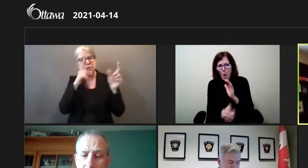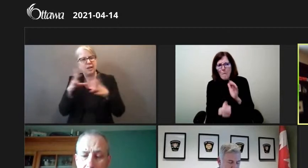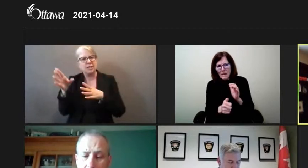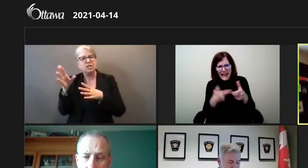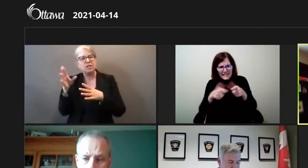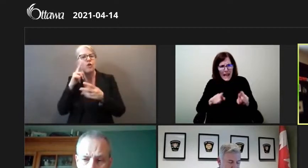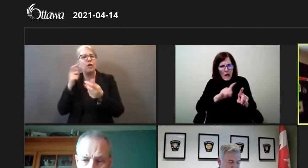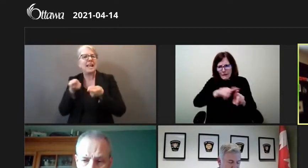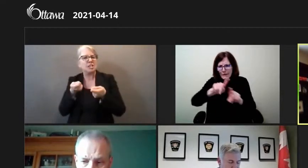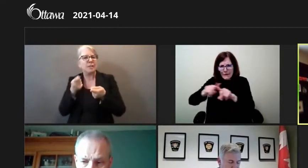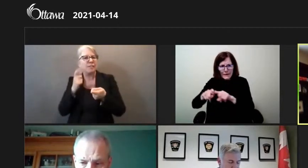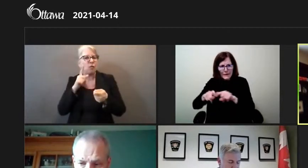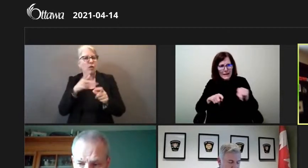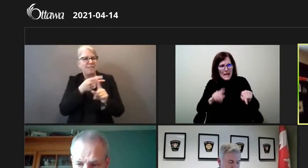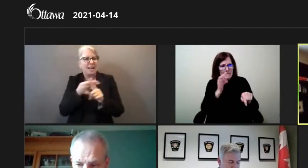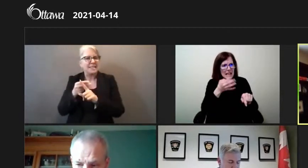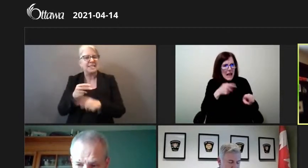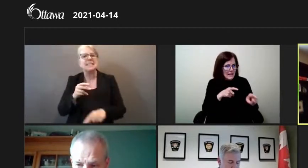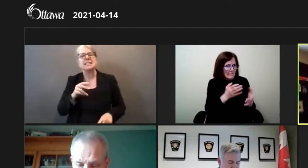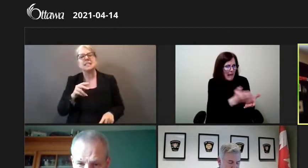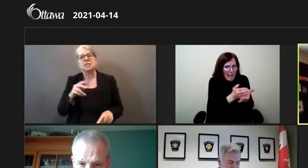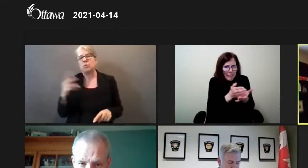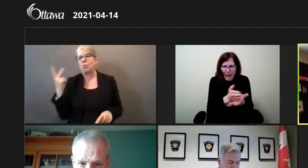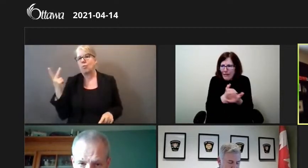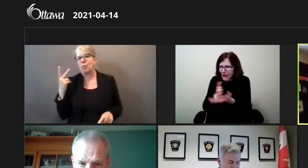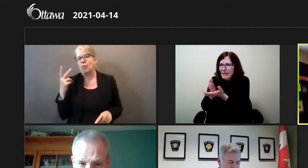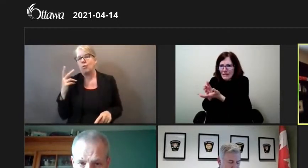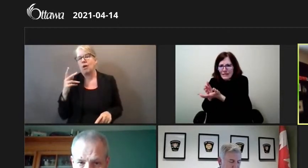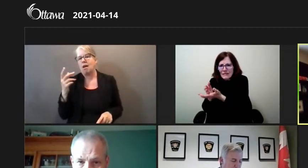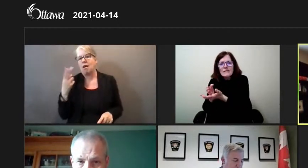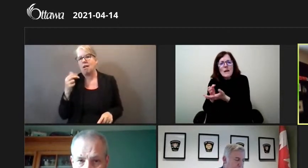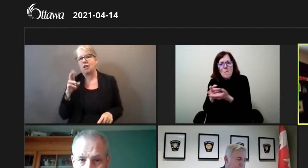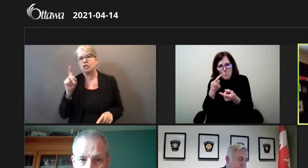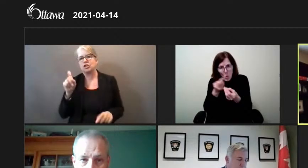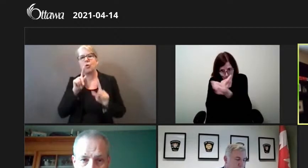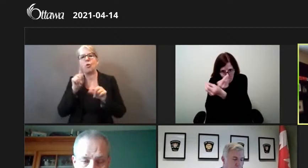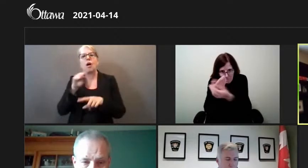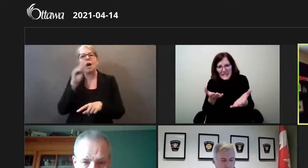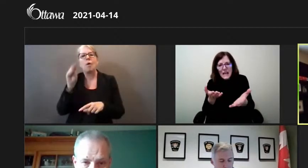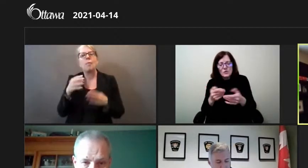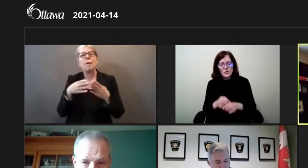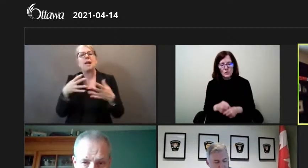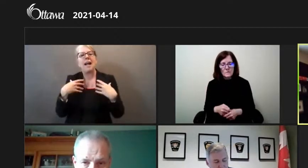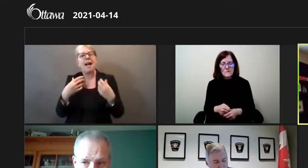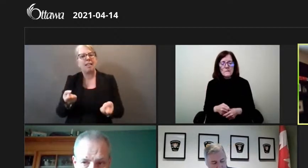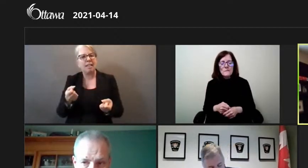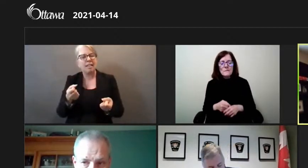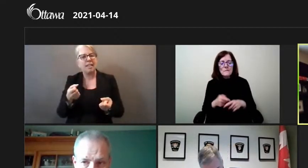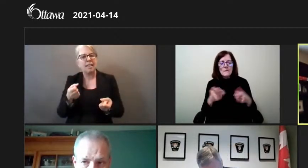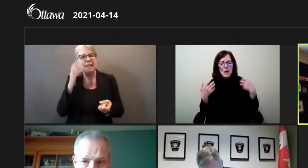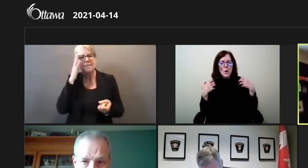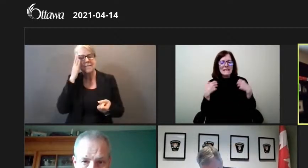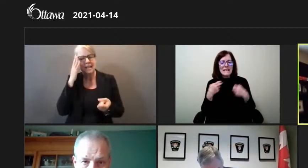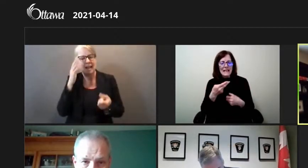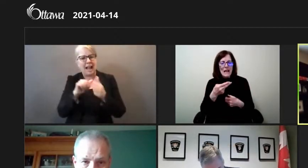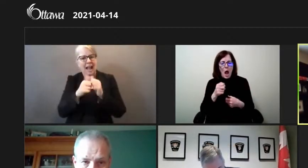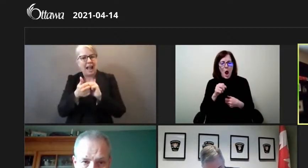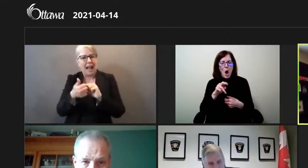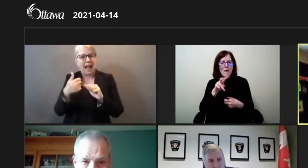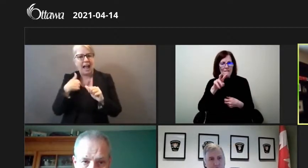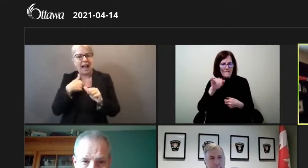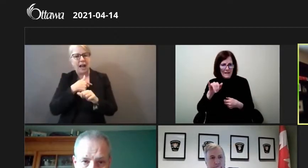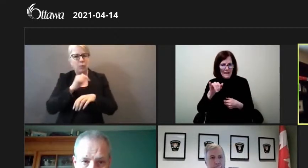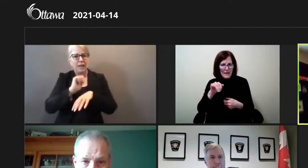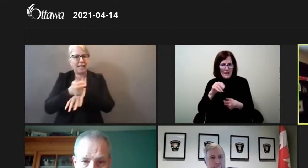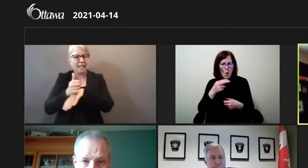around vaccines. So Councillor Harder and I then should go to Ottawa Public Health after this is over and say, how do we initiate some of this for our